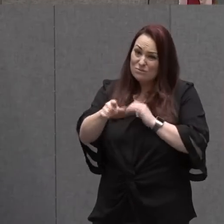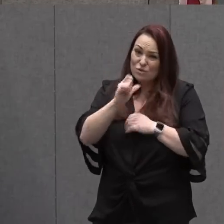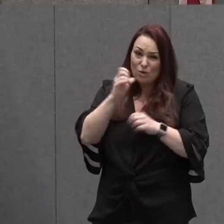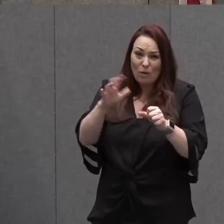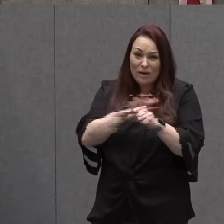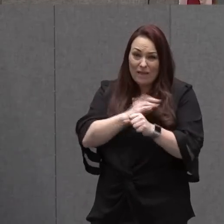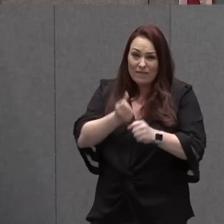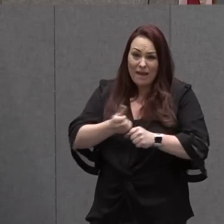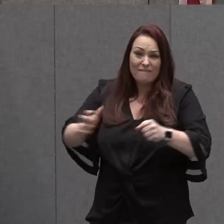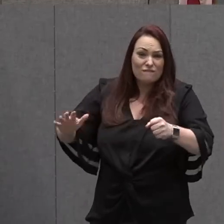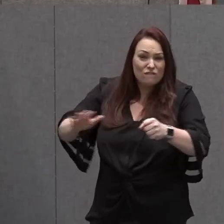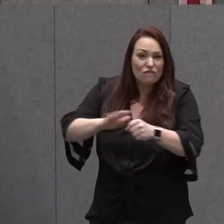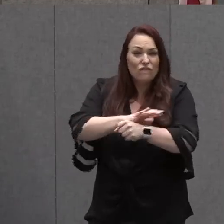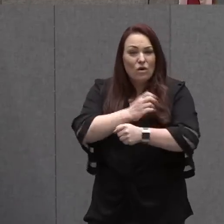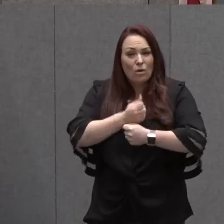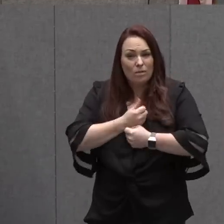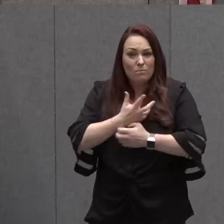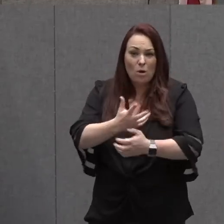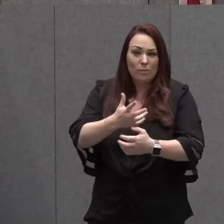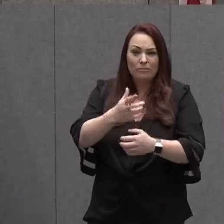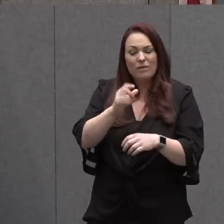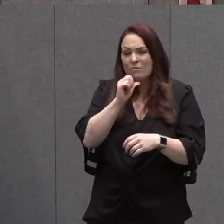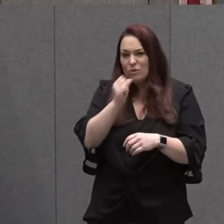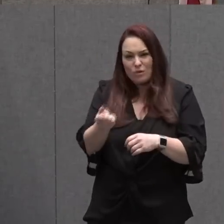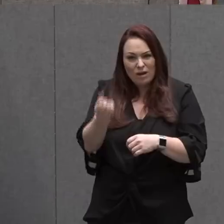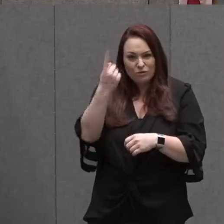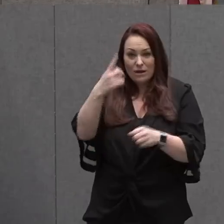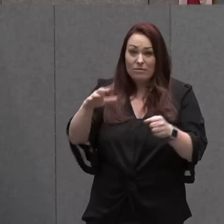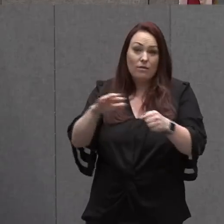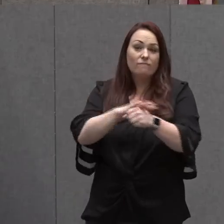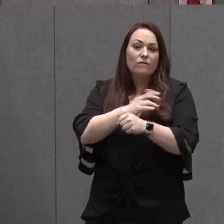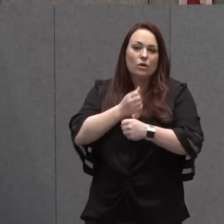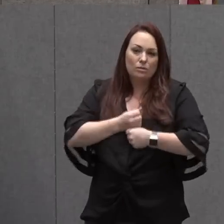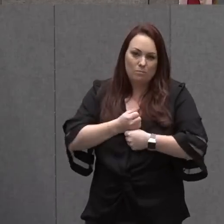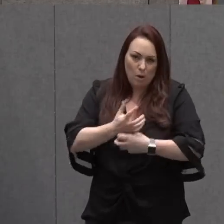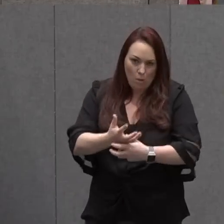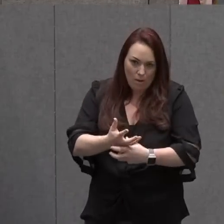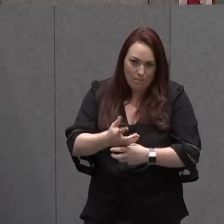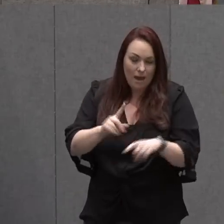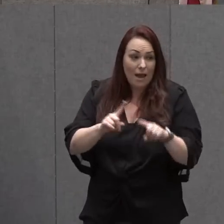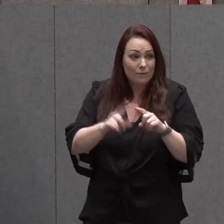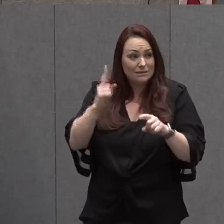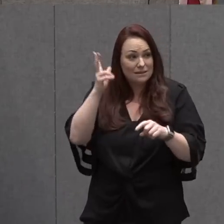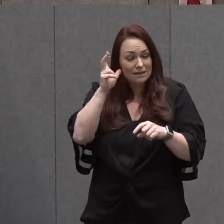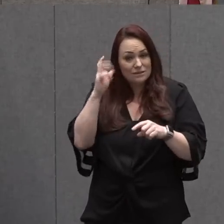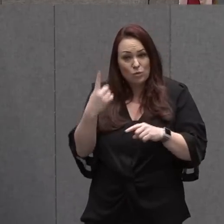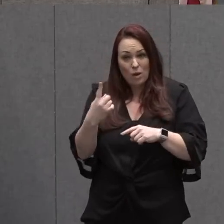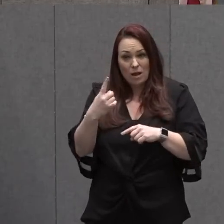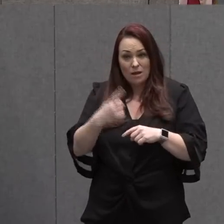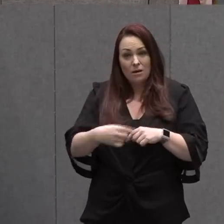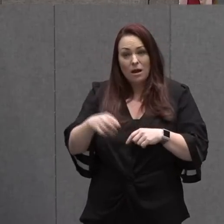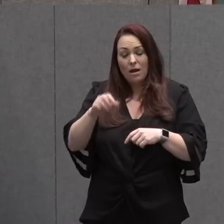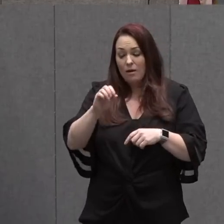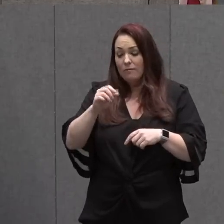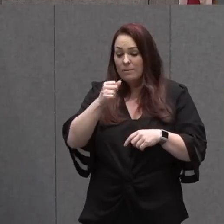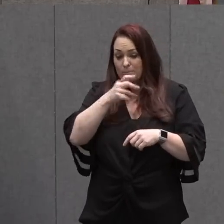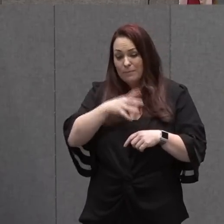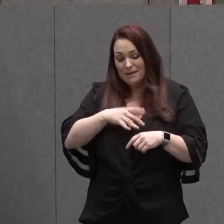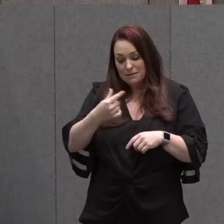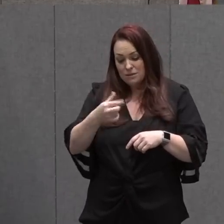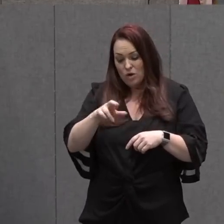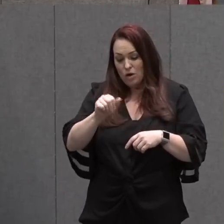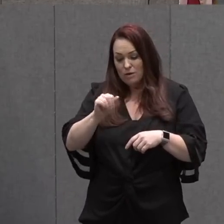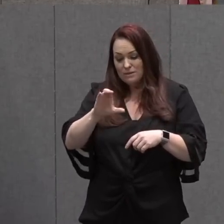the full poem. We may not understand the full poem. I was listening to one of Miss Garcia's poems that she